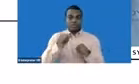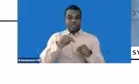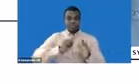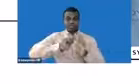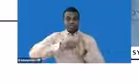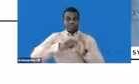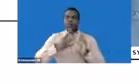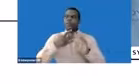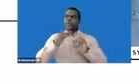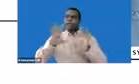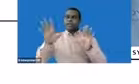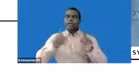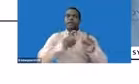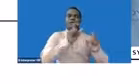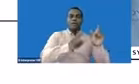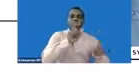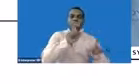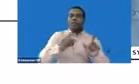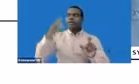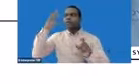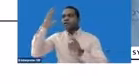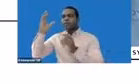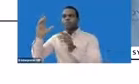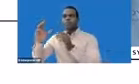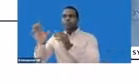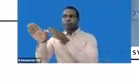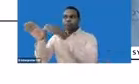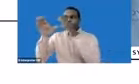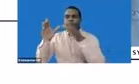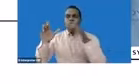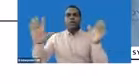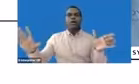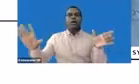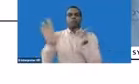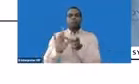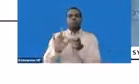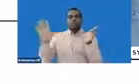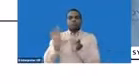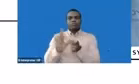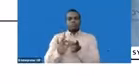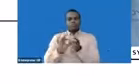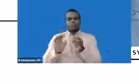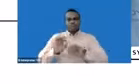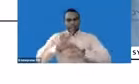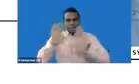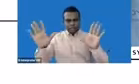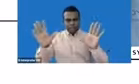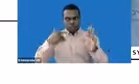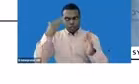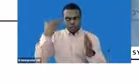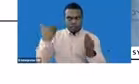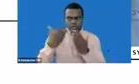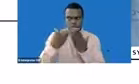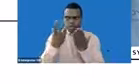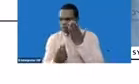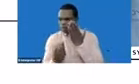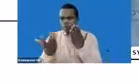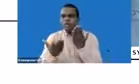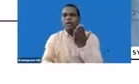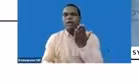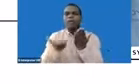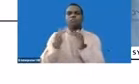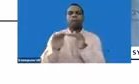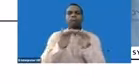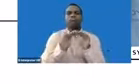or a training basis for a training that is considering what is really out there and what is really